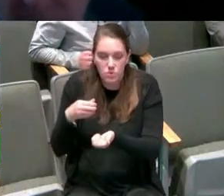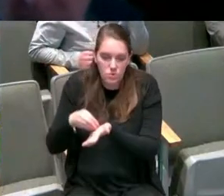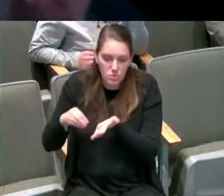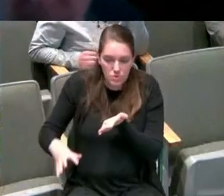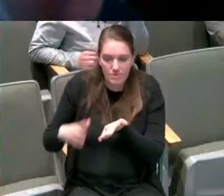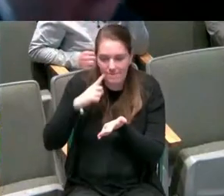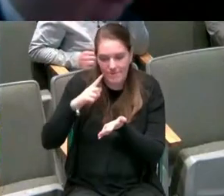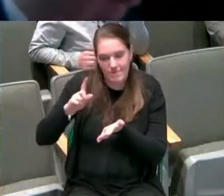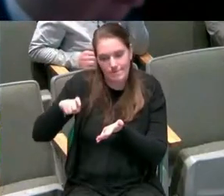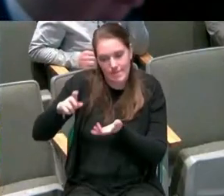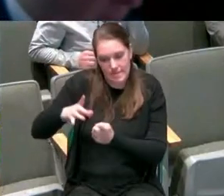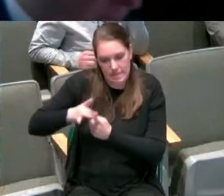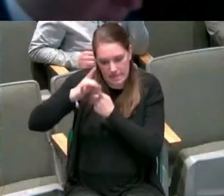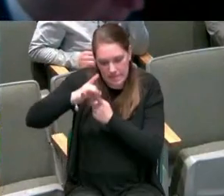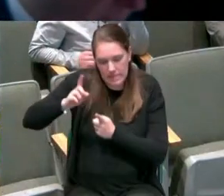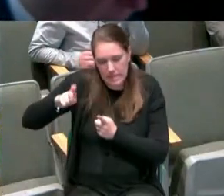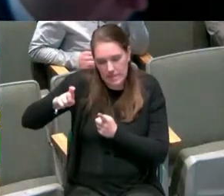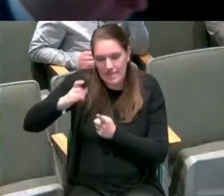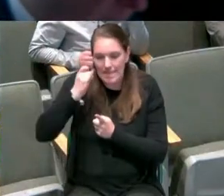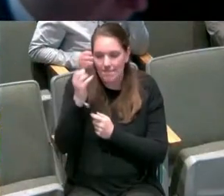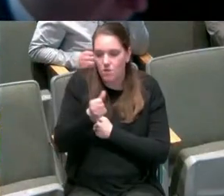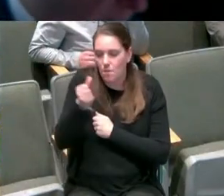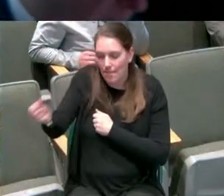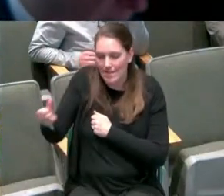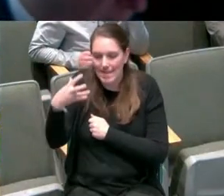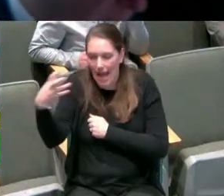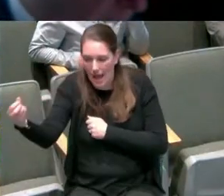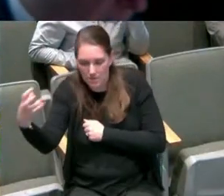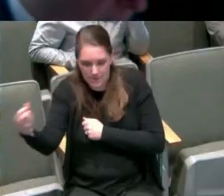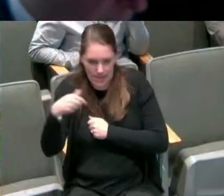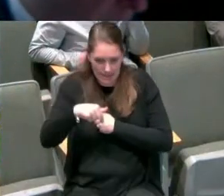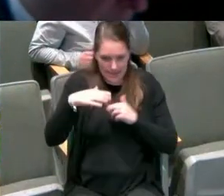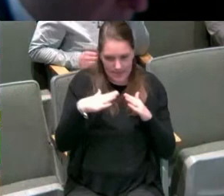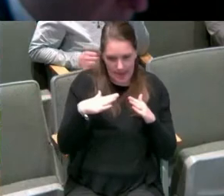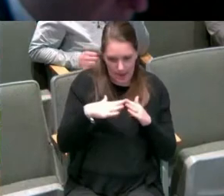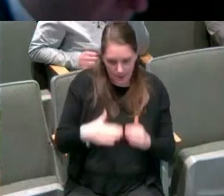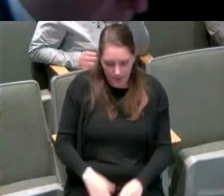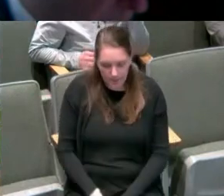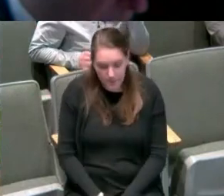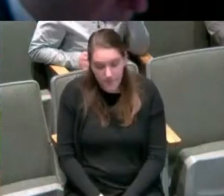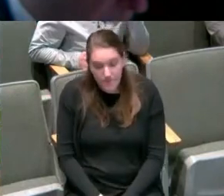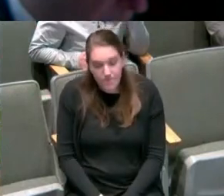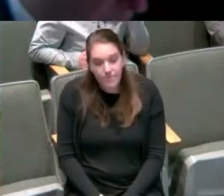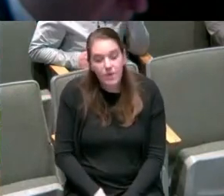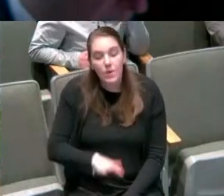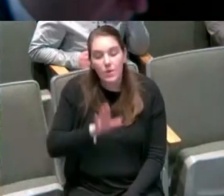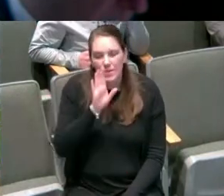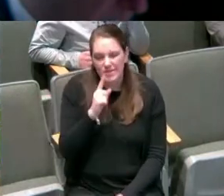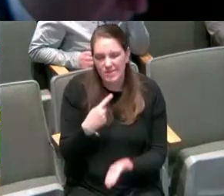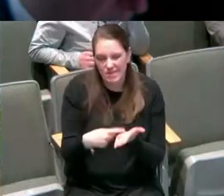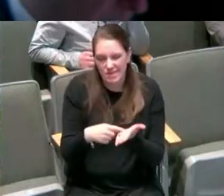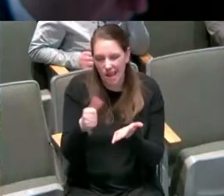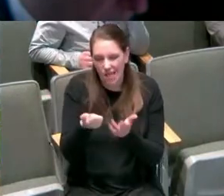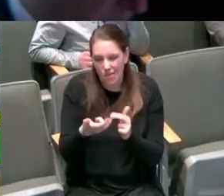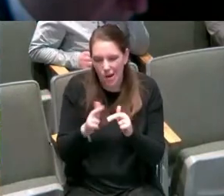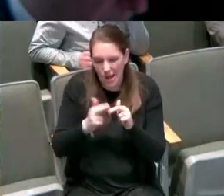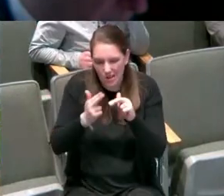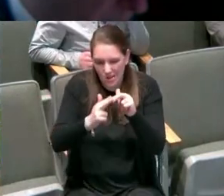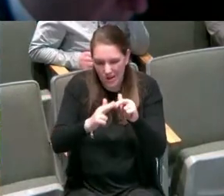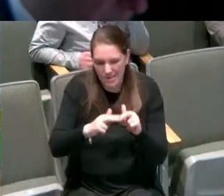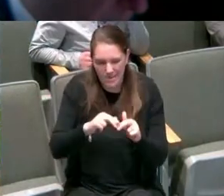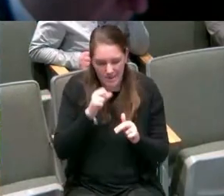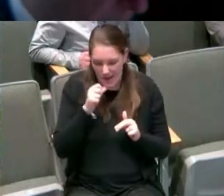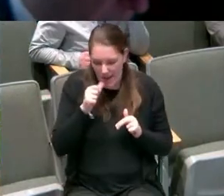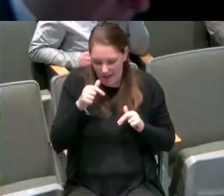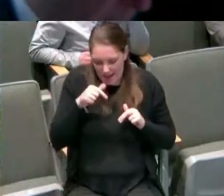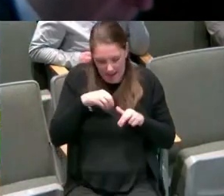the community the school department will address this and other increases during the discussion of this article in other Town departments